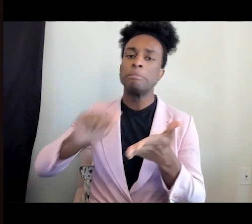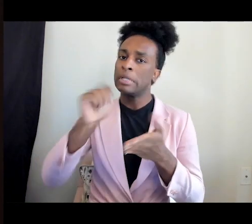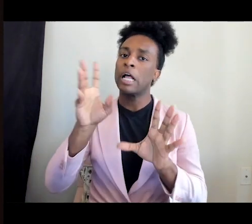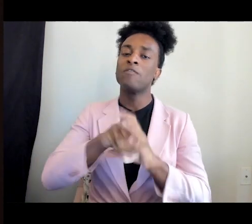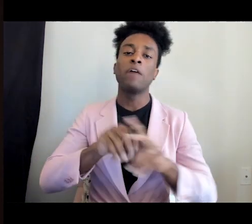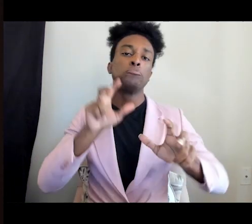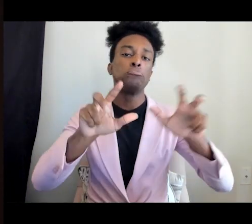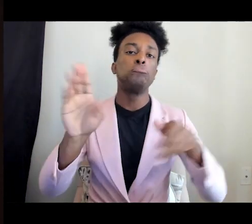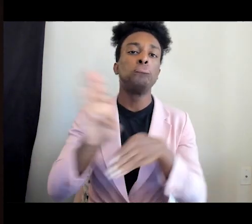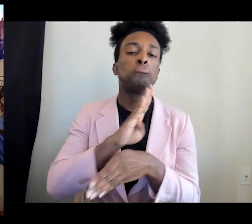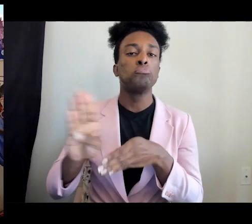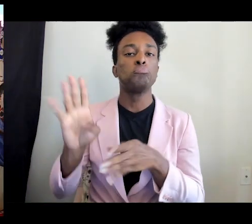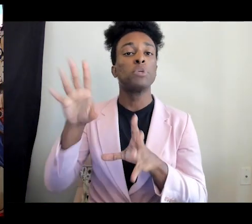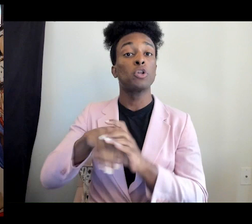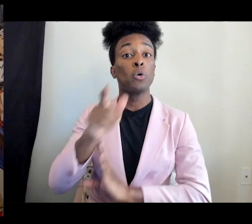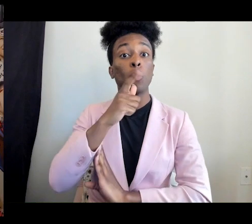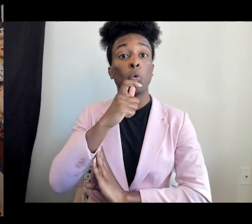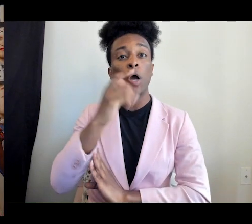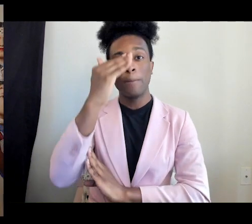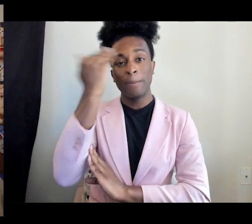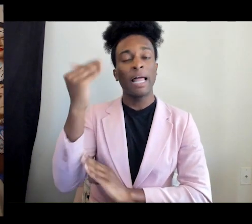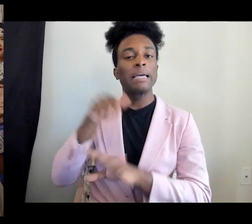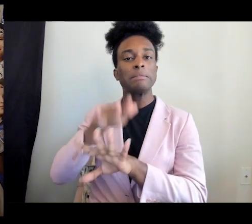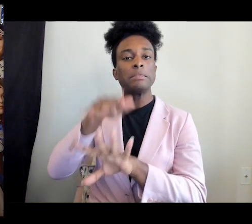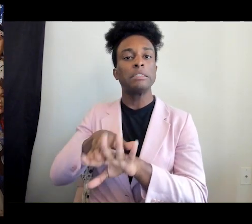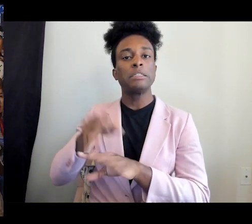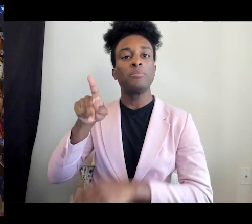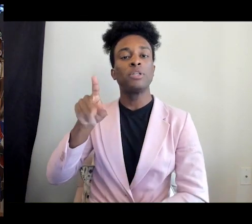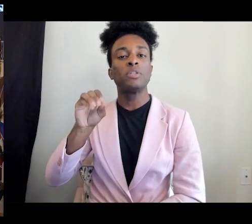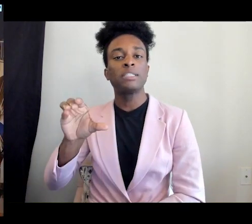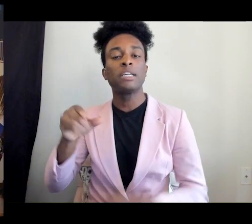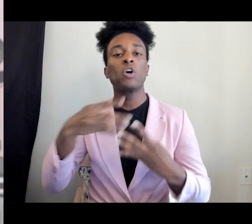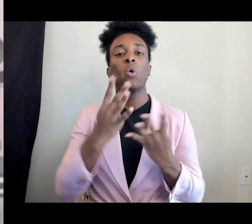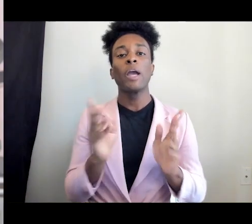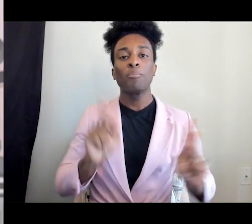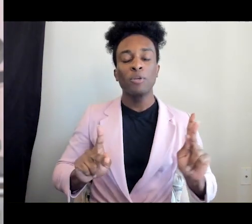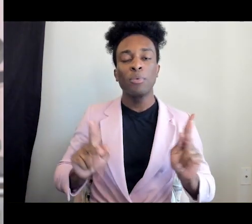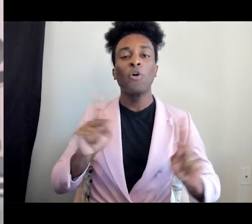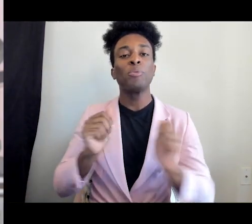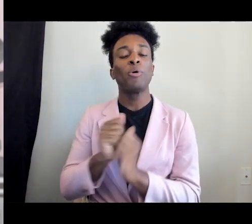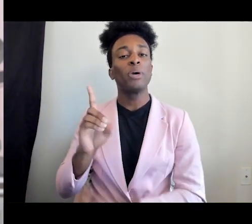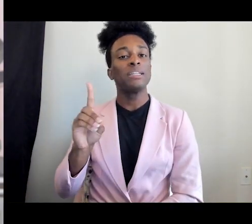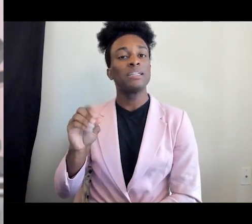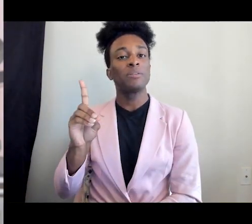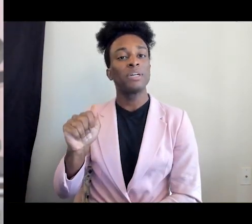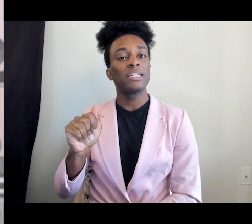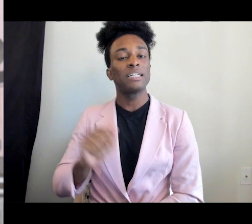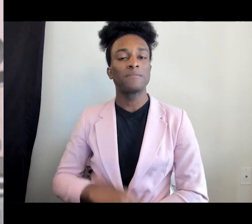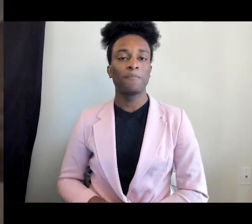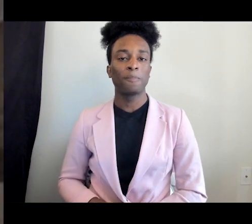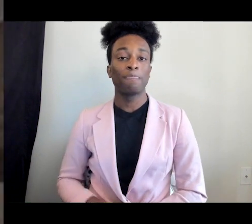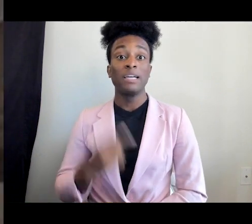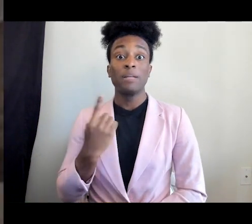includes Black, Indigenous, people of color, LGBTQ, and people with disabilities. One of the things that ArtsFund does is